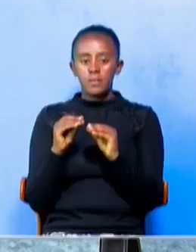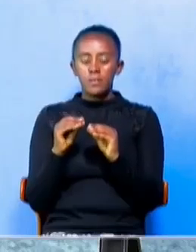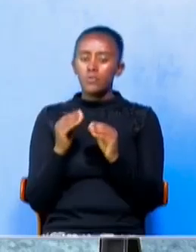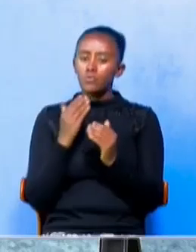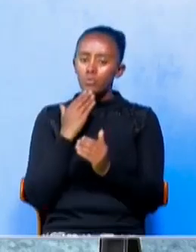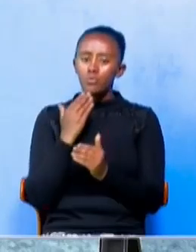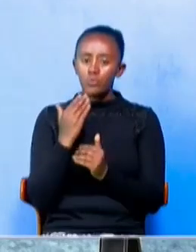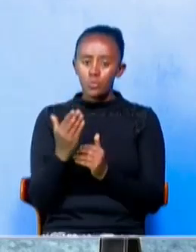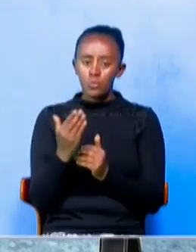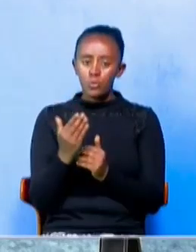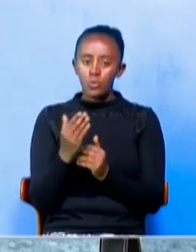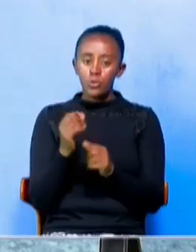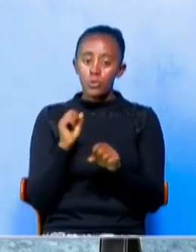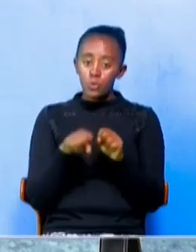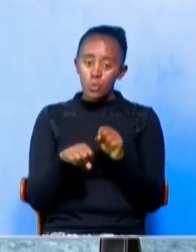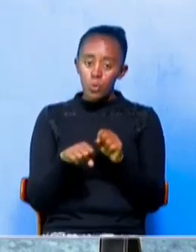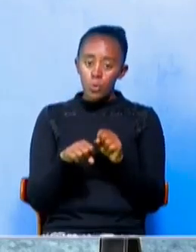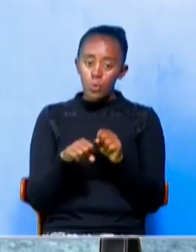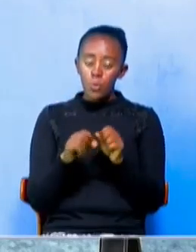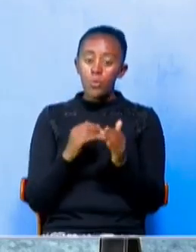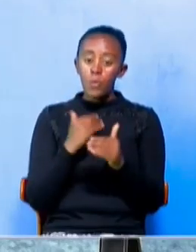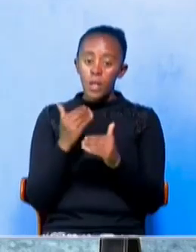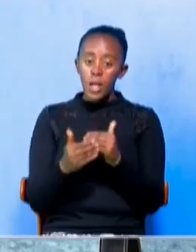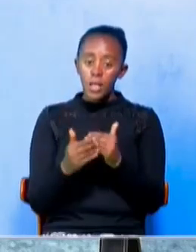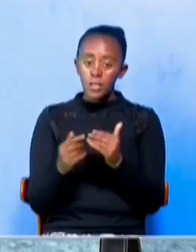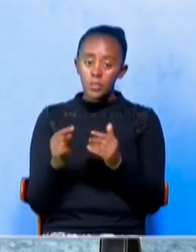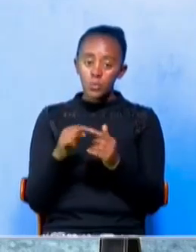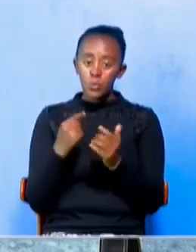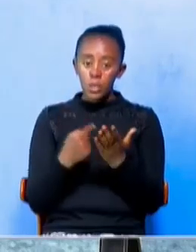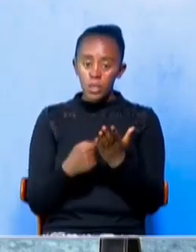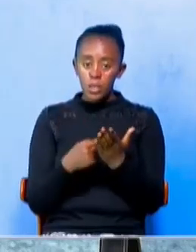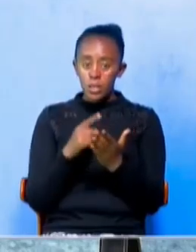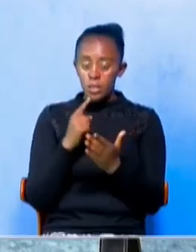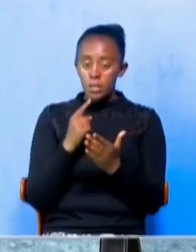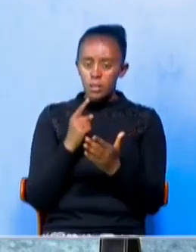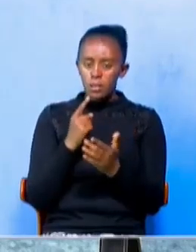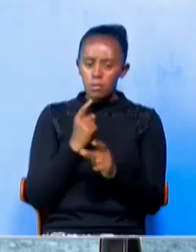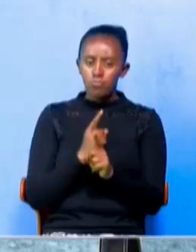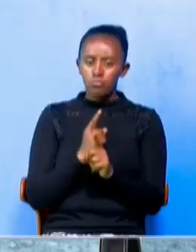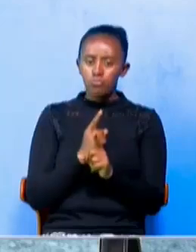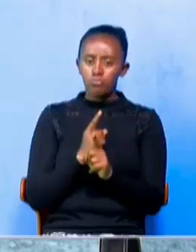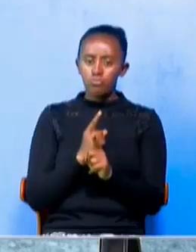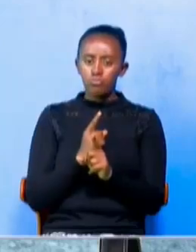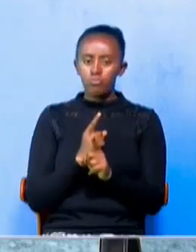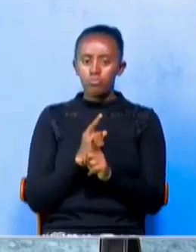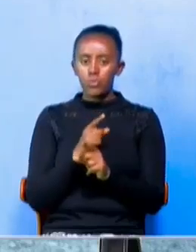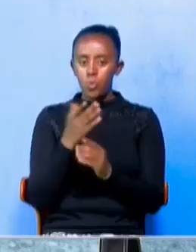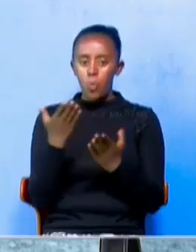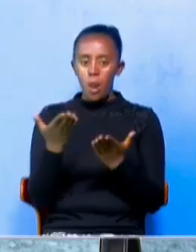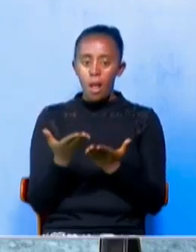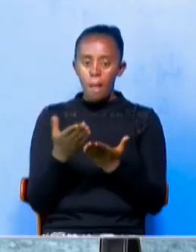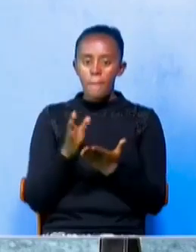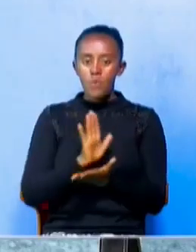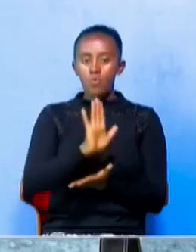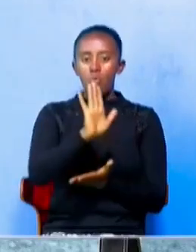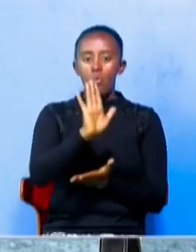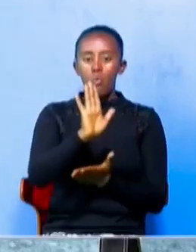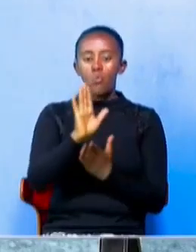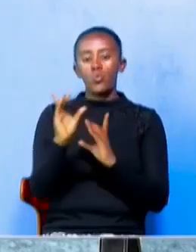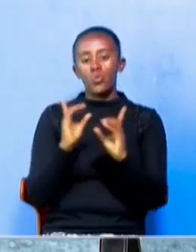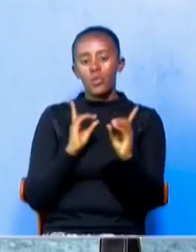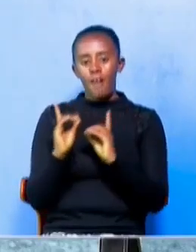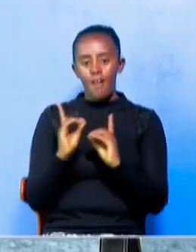Good. So, next to this, I'm sure that you are welcome to form your own